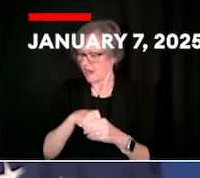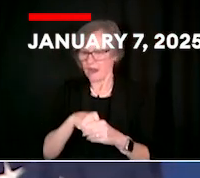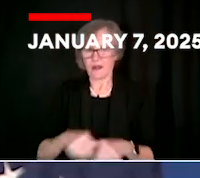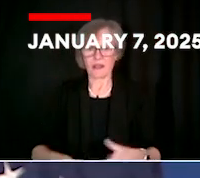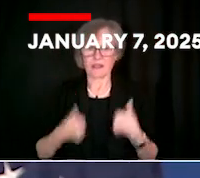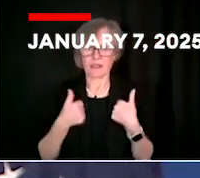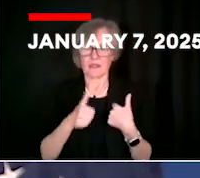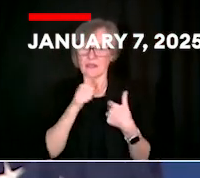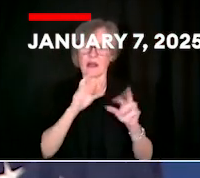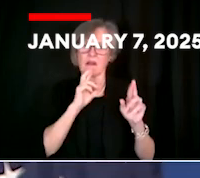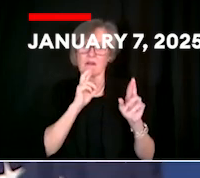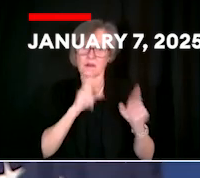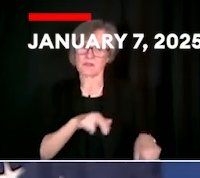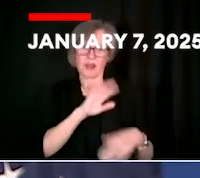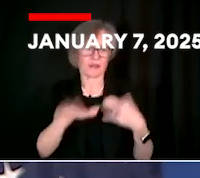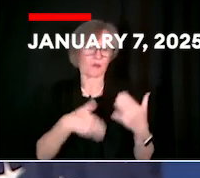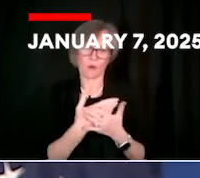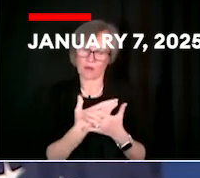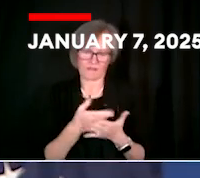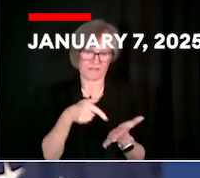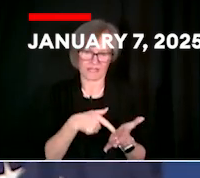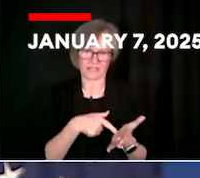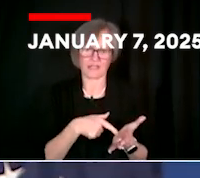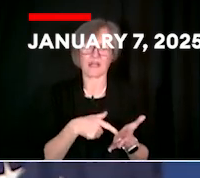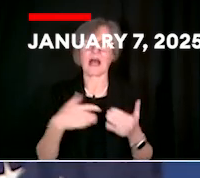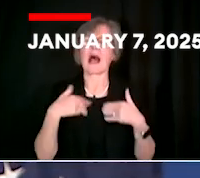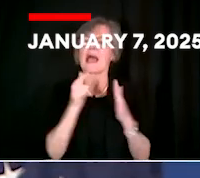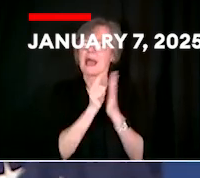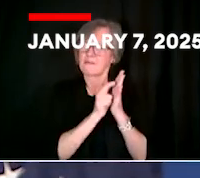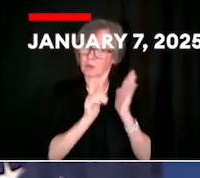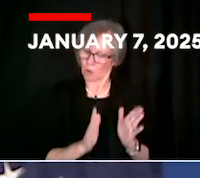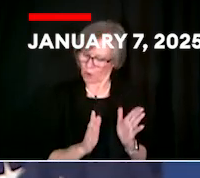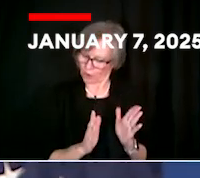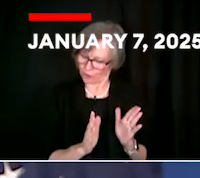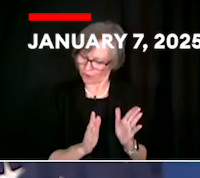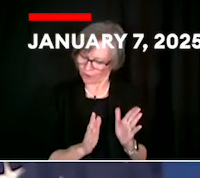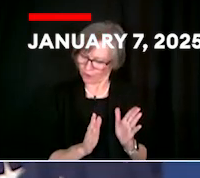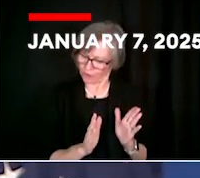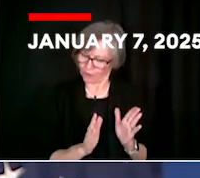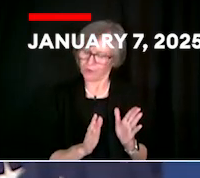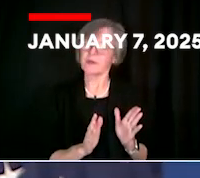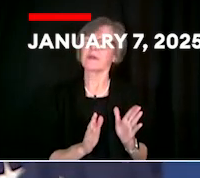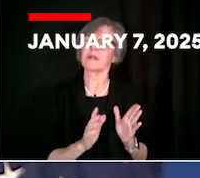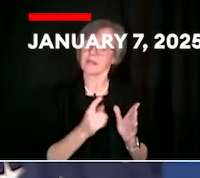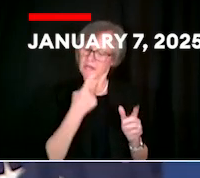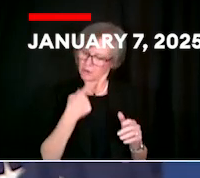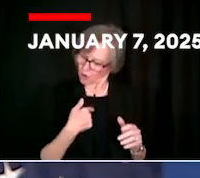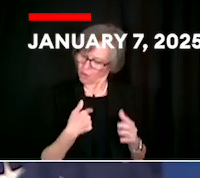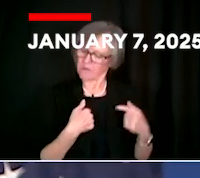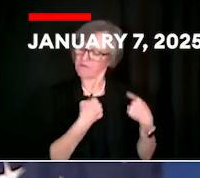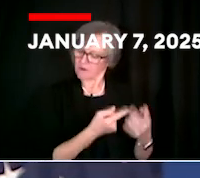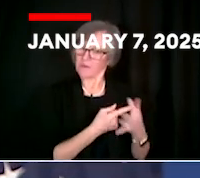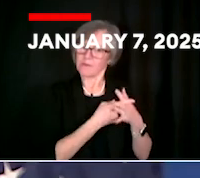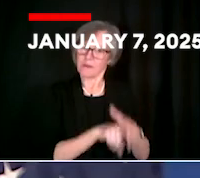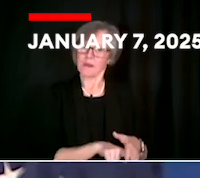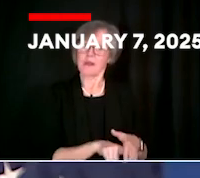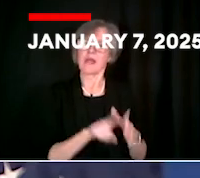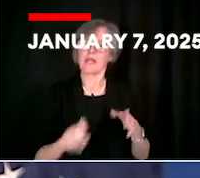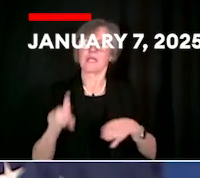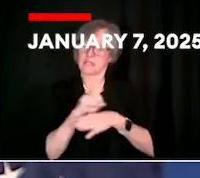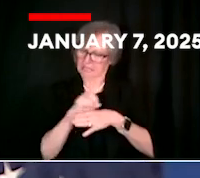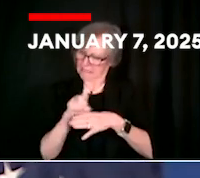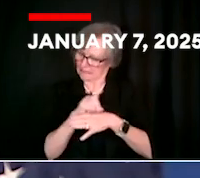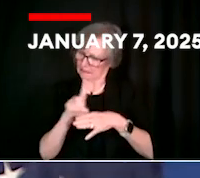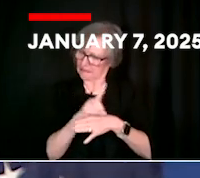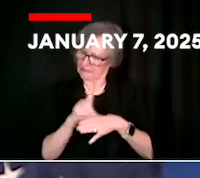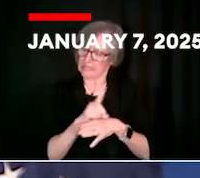respond to all of this. I have an attorney. He told me from the start, I need you to be disciplined, Eric. I